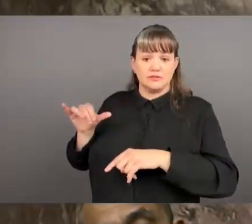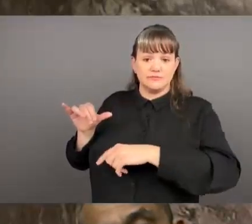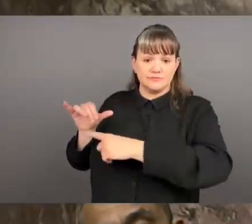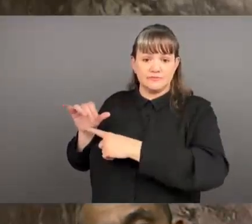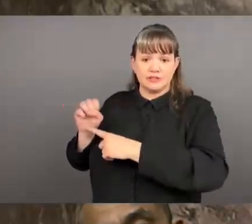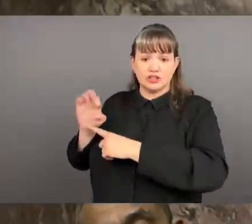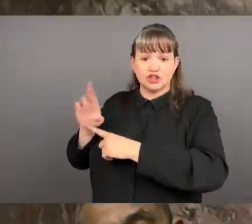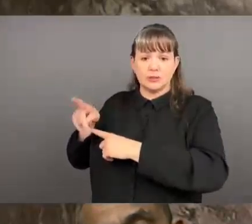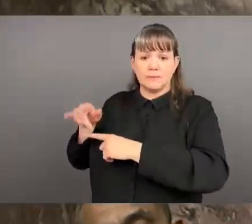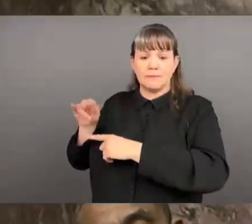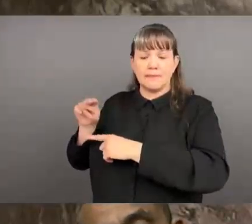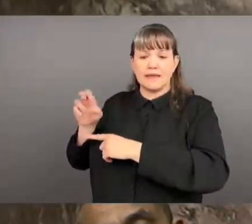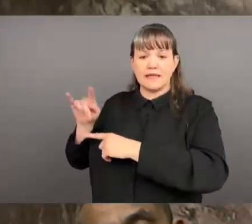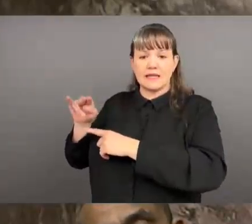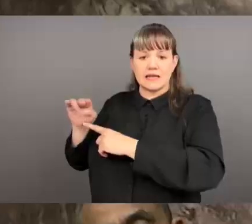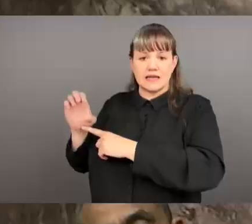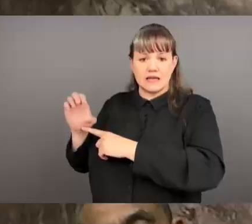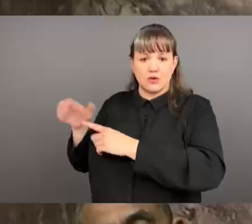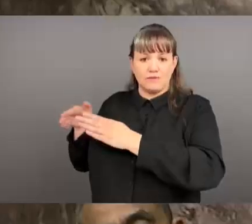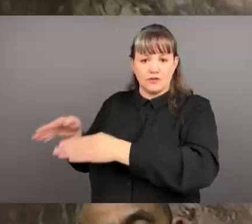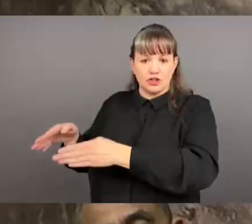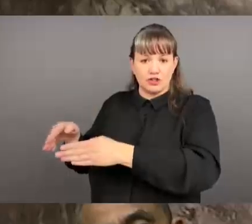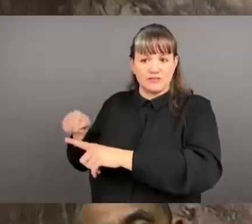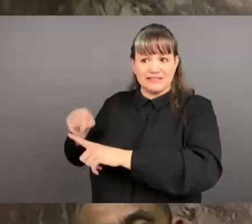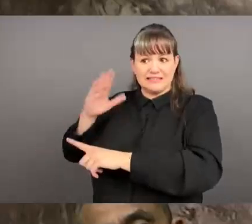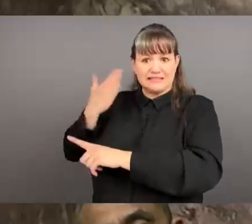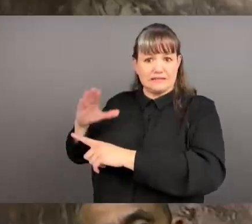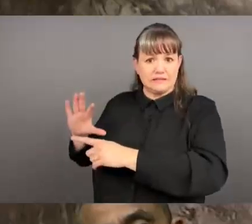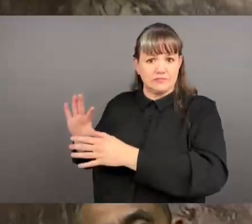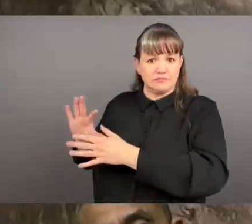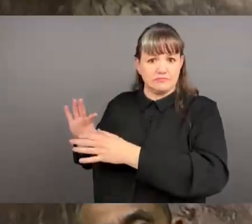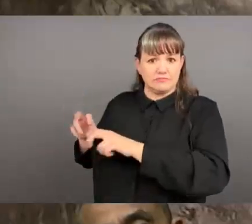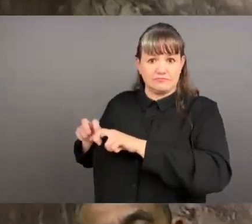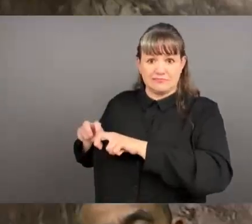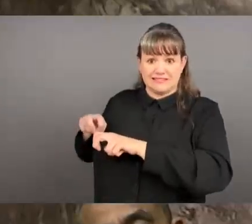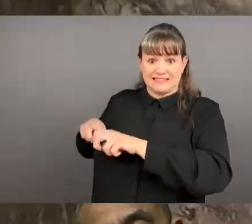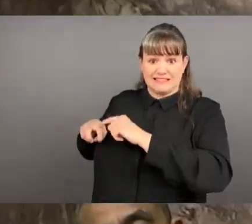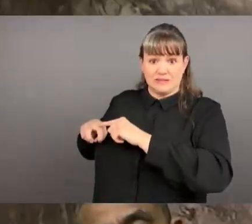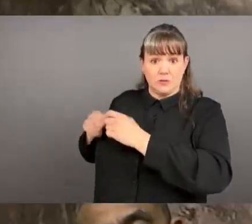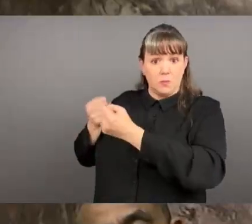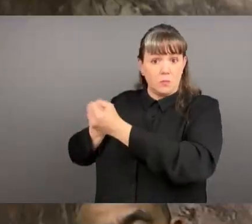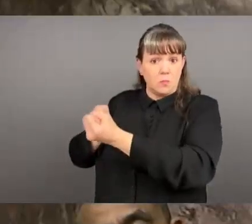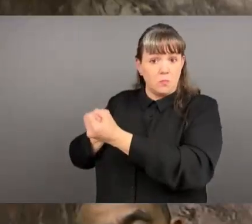apparently supported a mobility tax, Honourable Speaker,